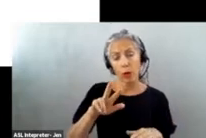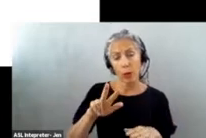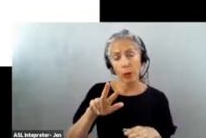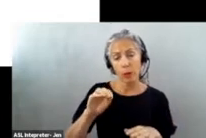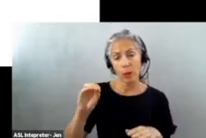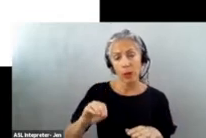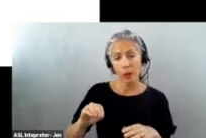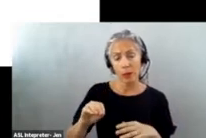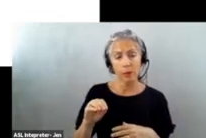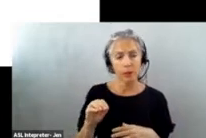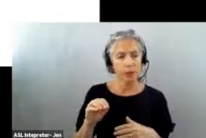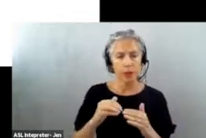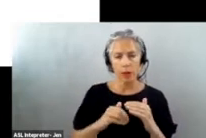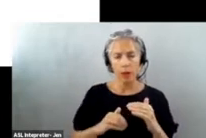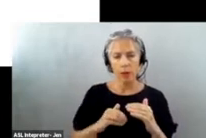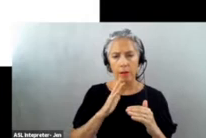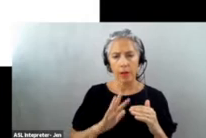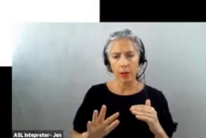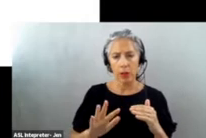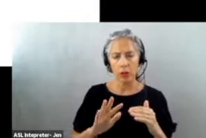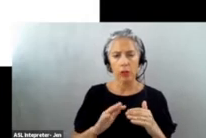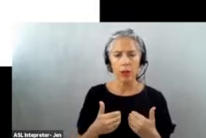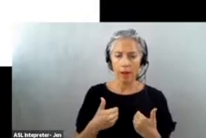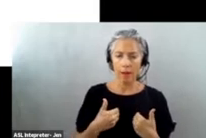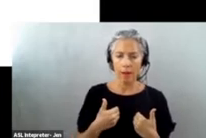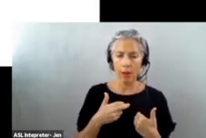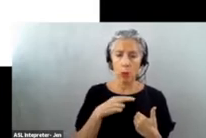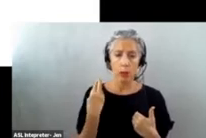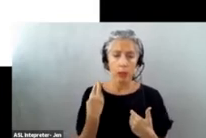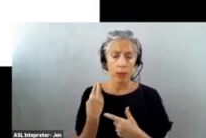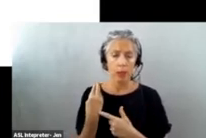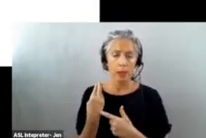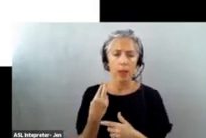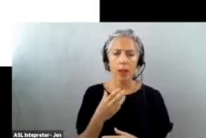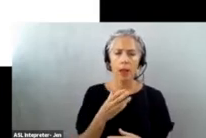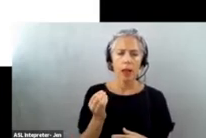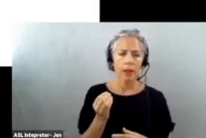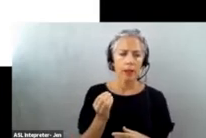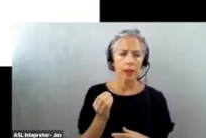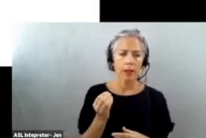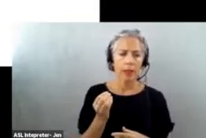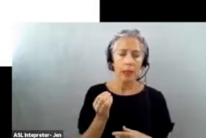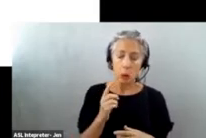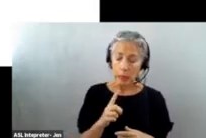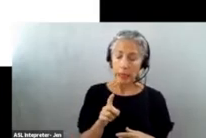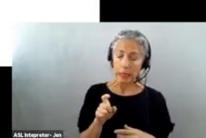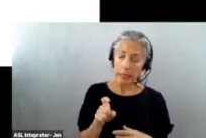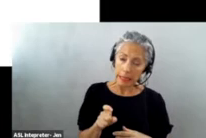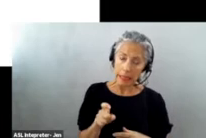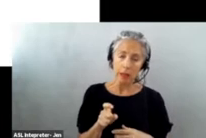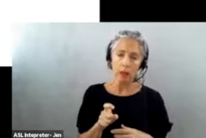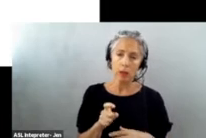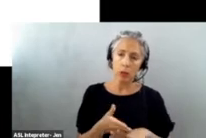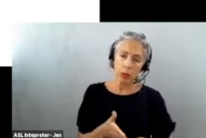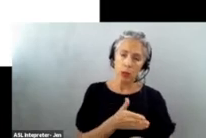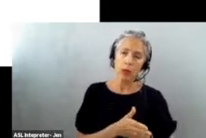than 5 years, they have this risk, and that there is then an urgent need to